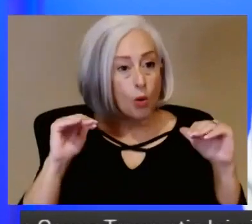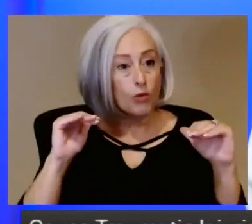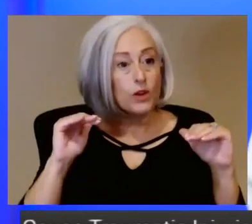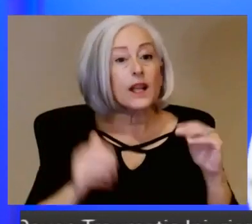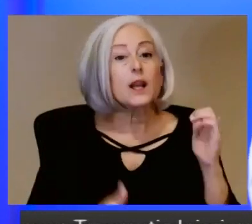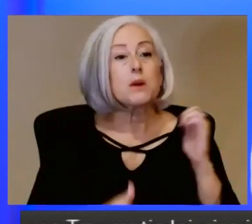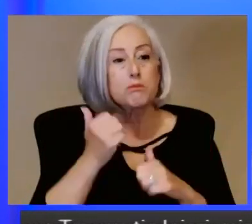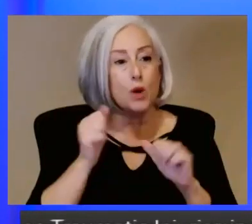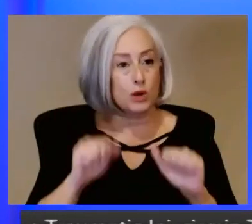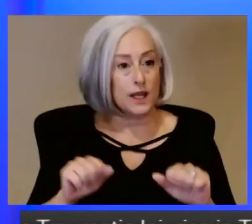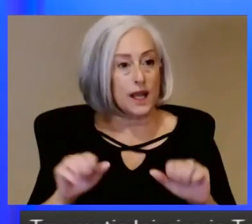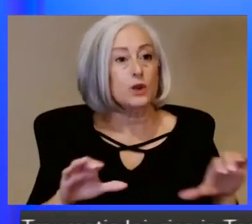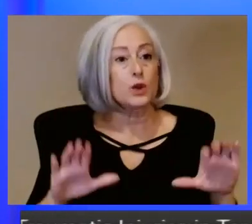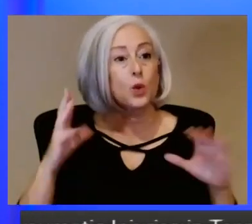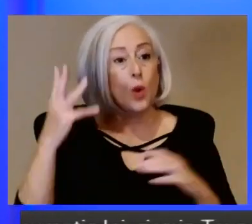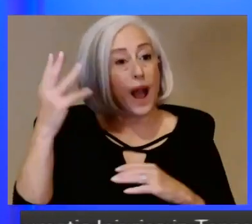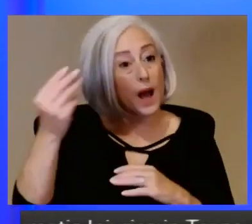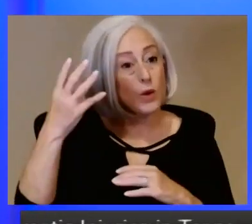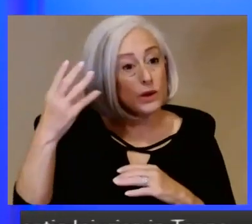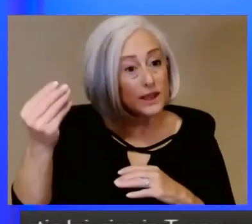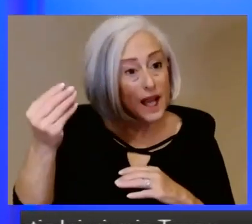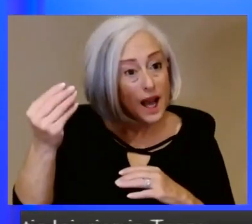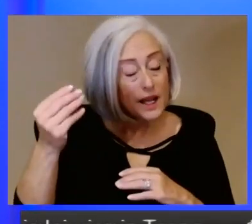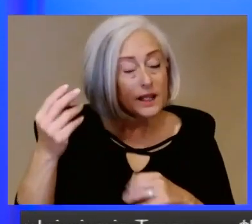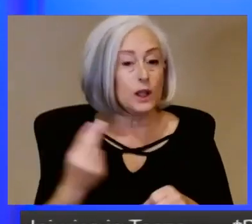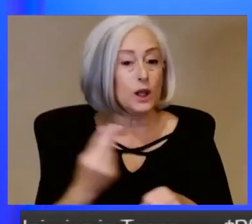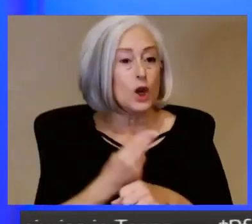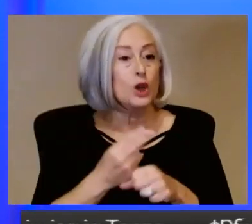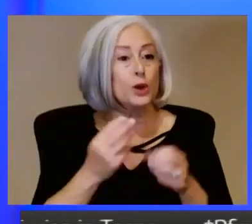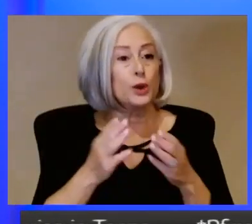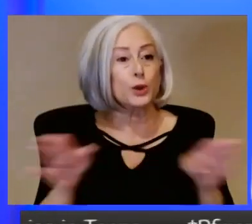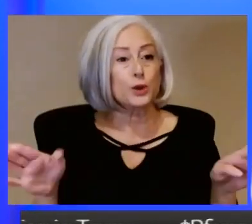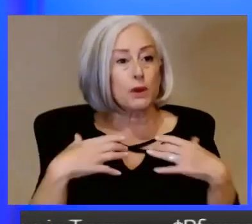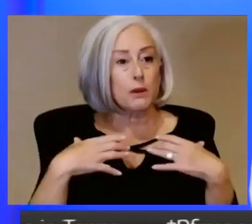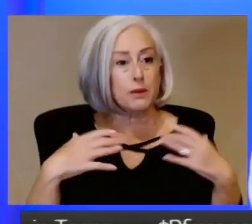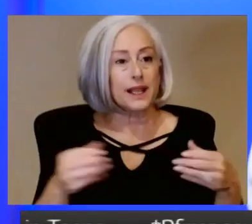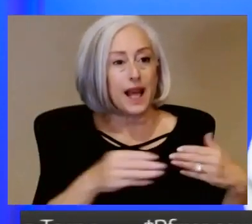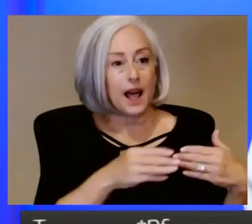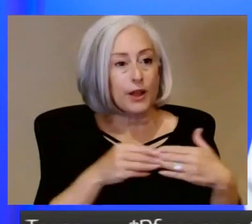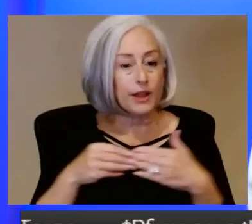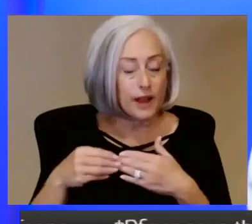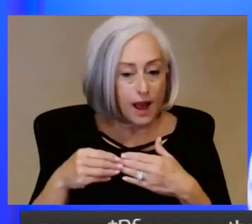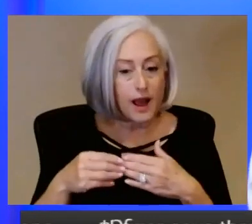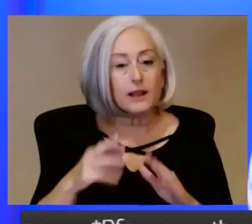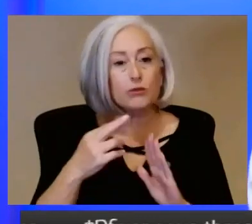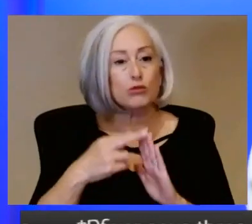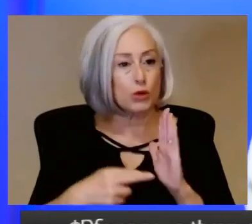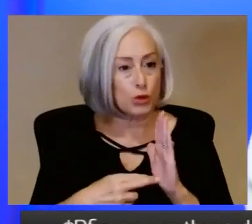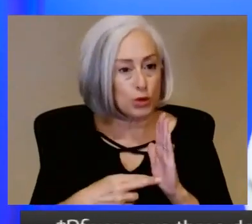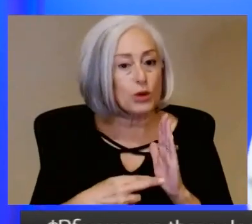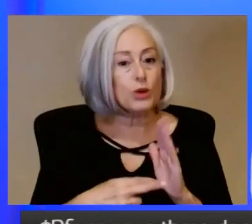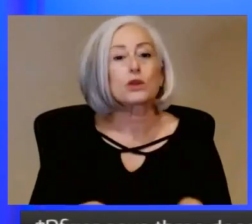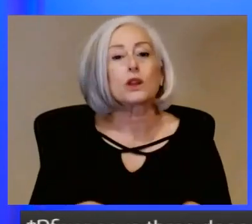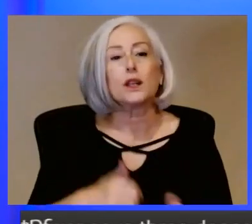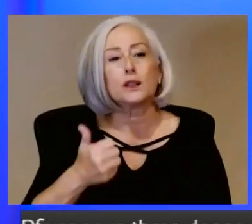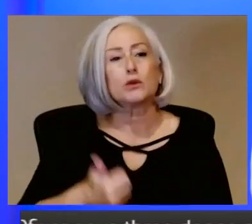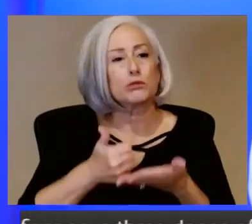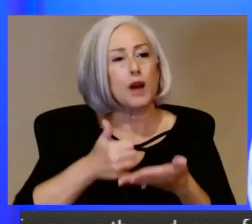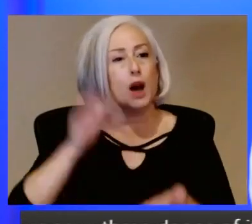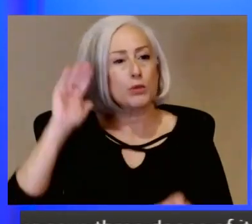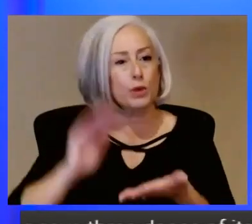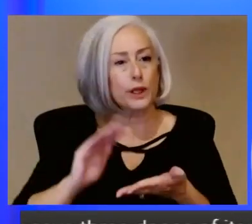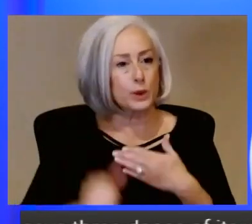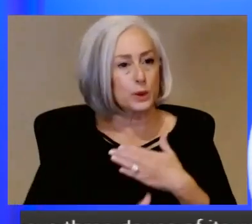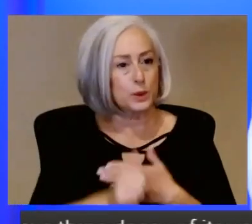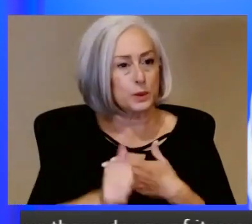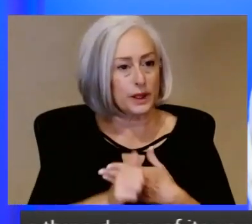really use those public health guidance, those non-pharmaceutical interventions to reduce our risk of getting it, that can happen. And I've